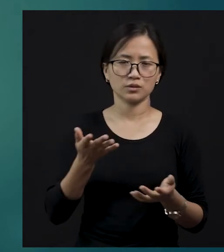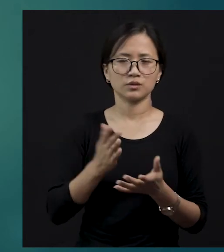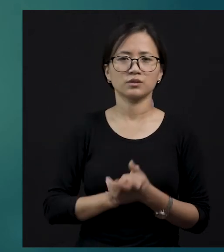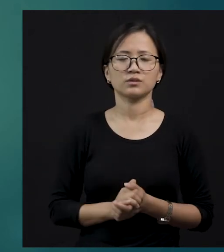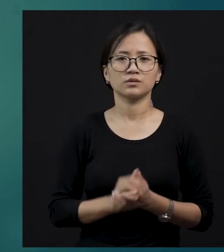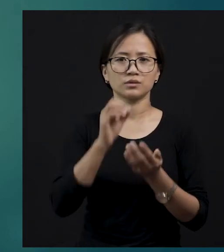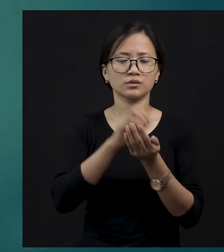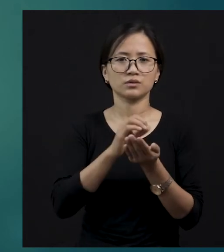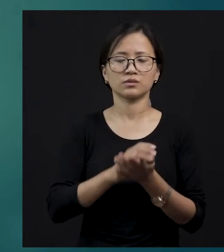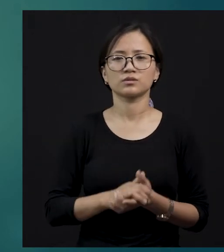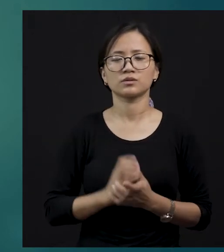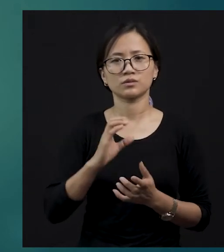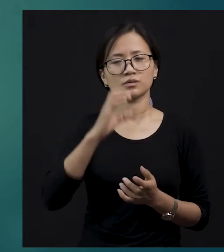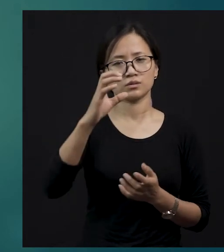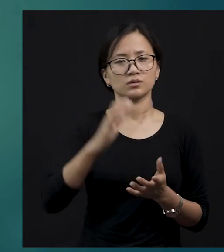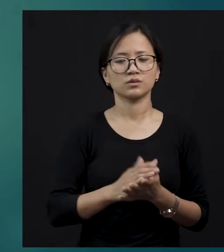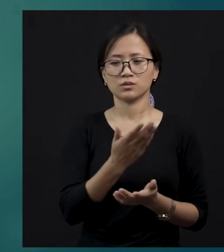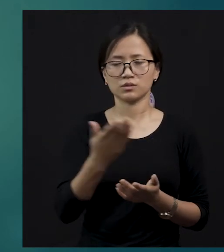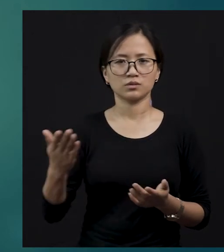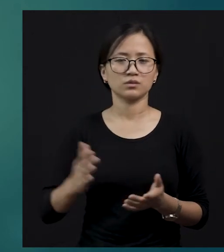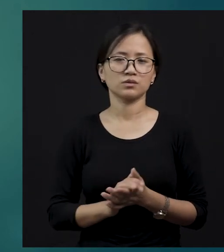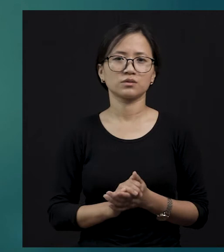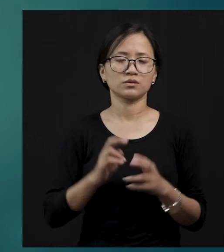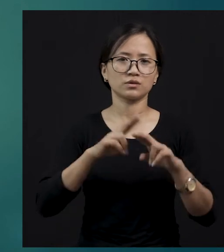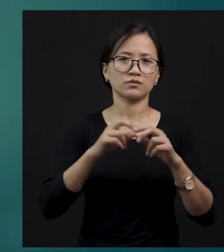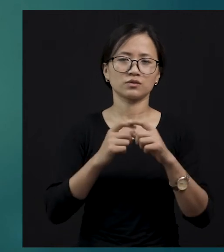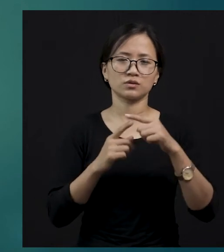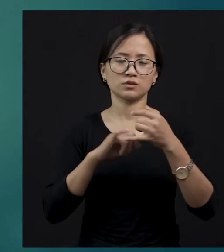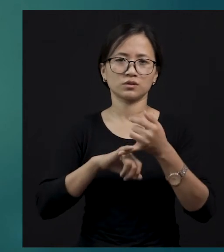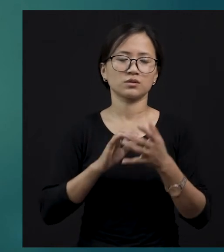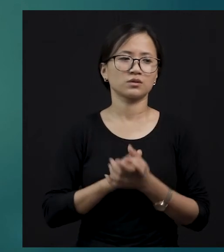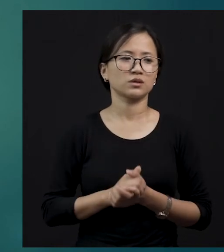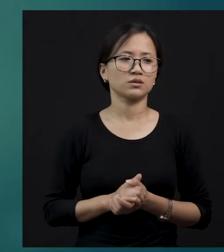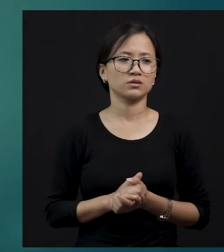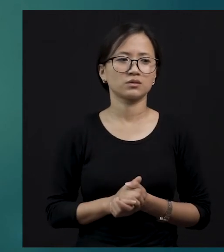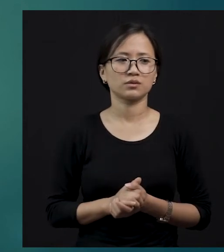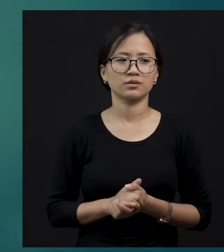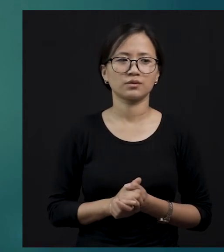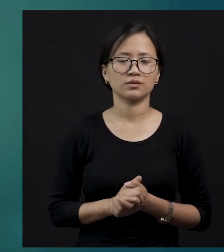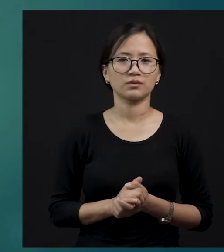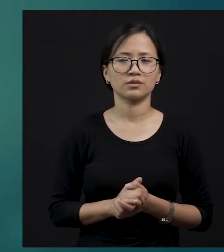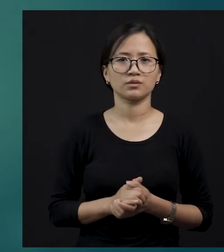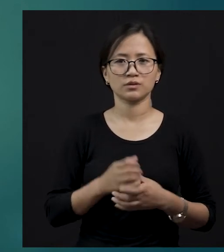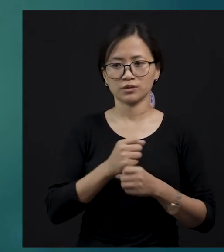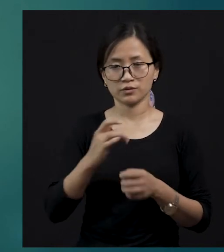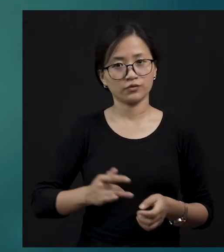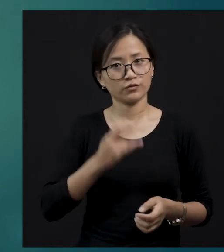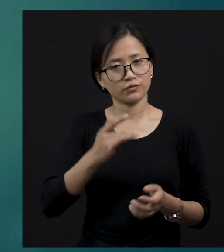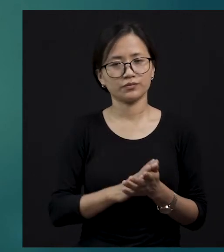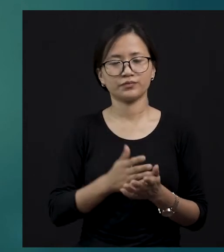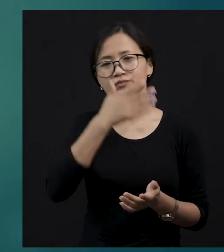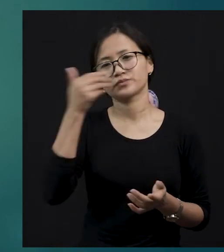in the hump of the camel, and those fats help the camel to nourish itself. Nourish means that makes the camel feel